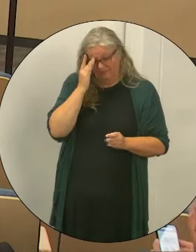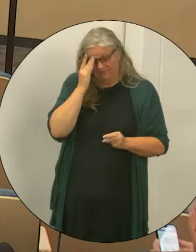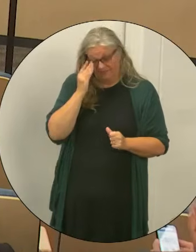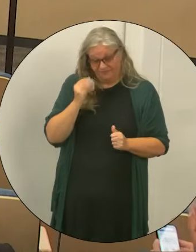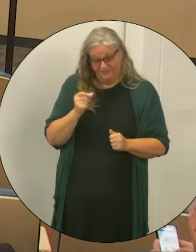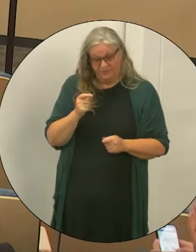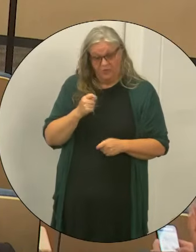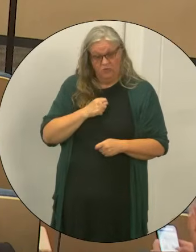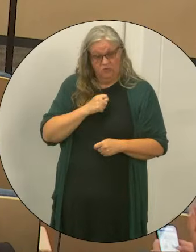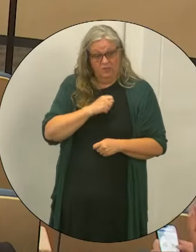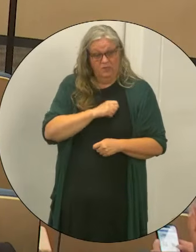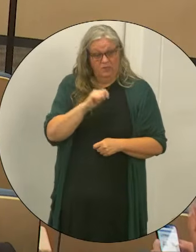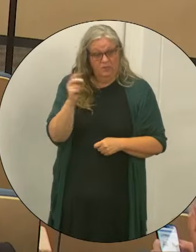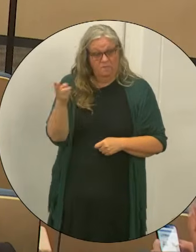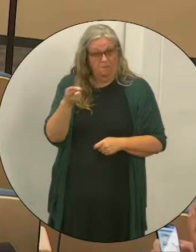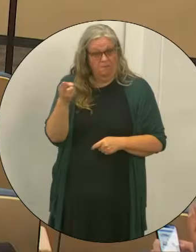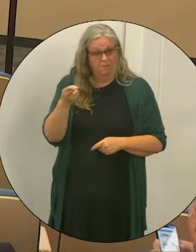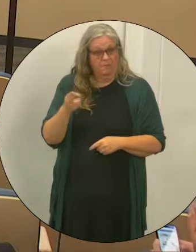Trustee Henry.